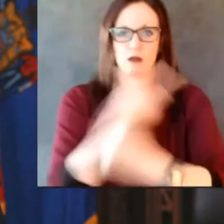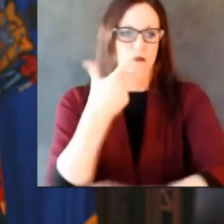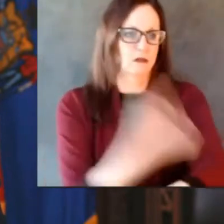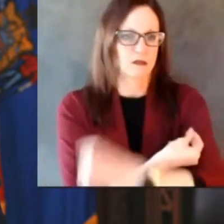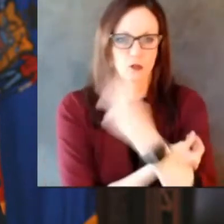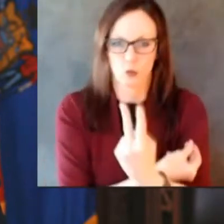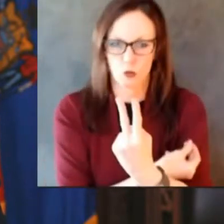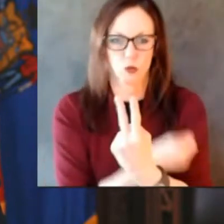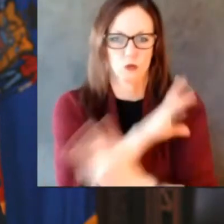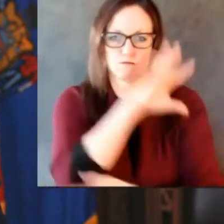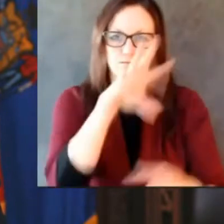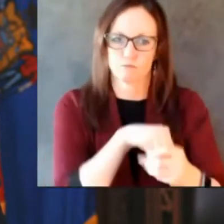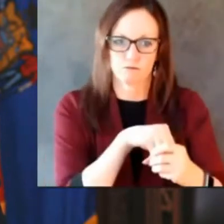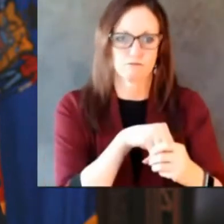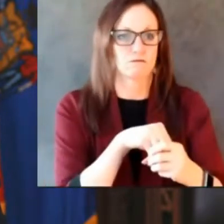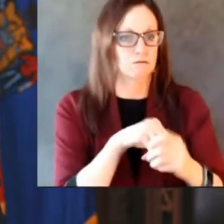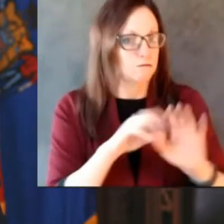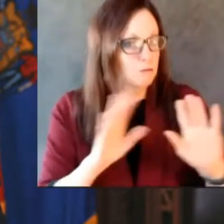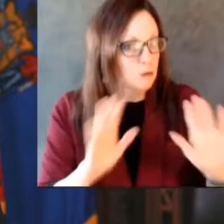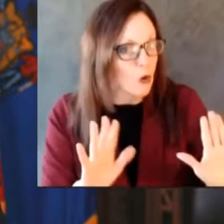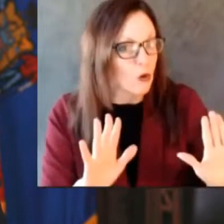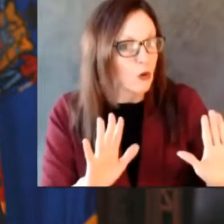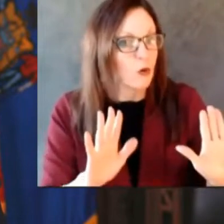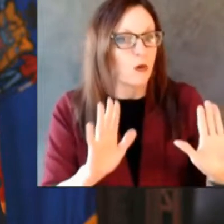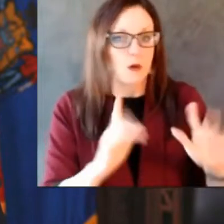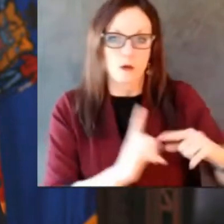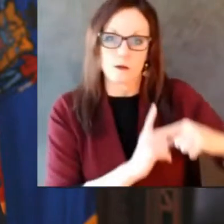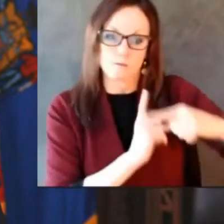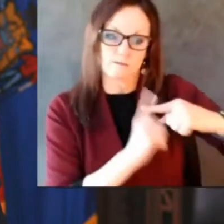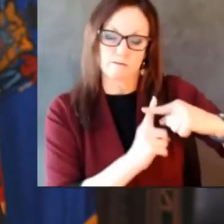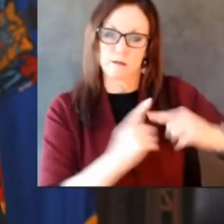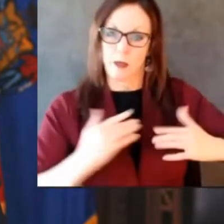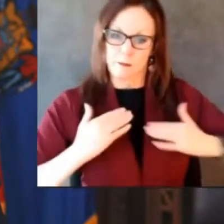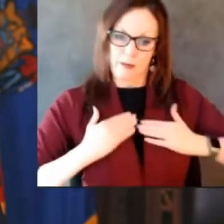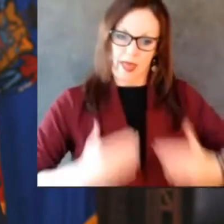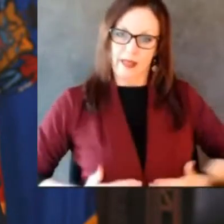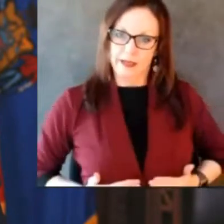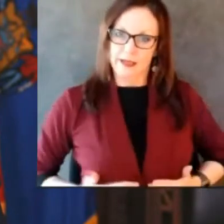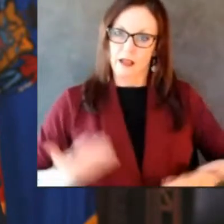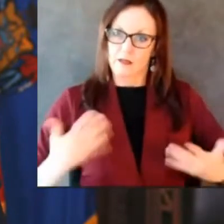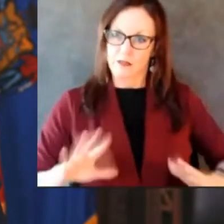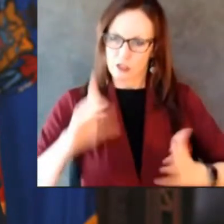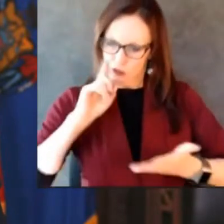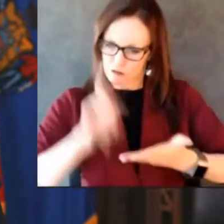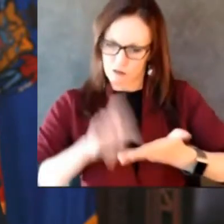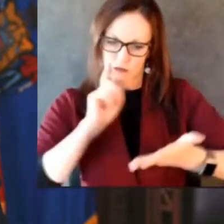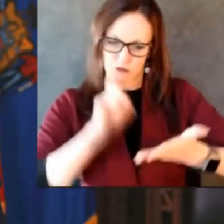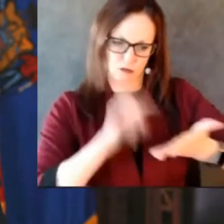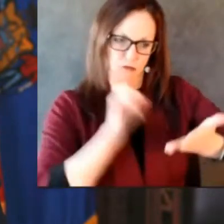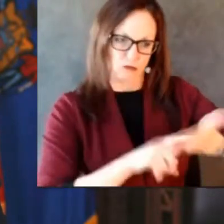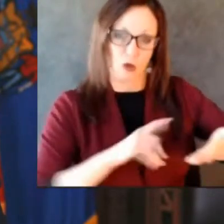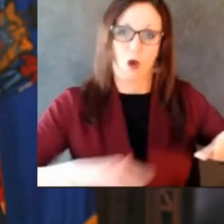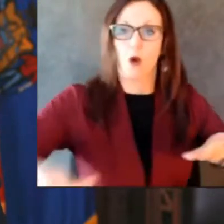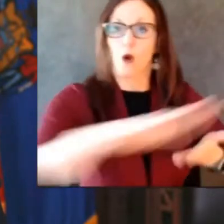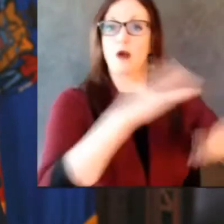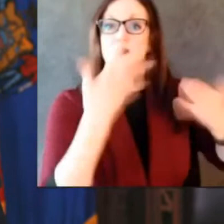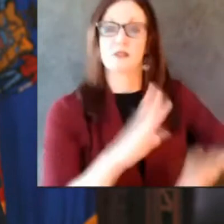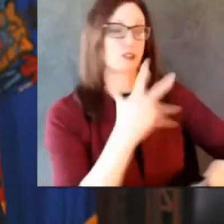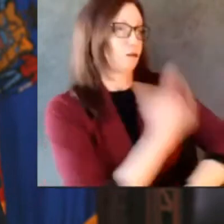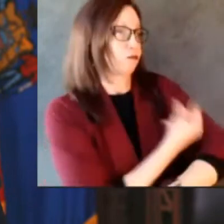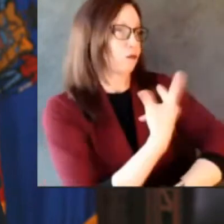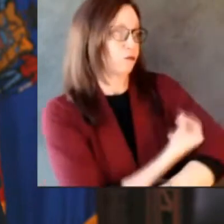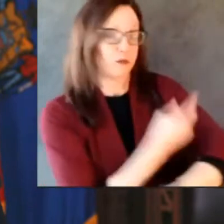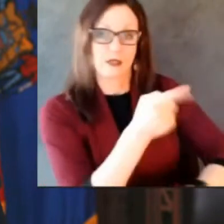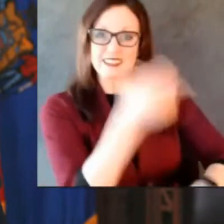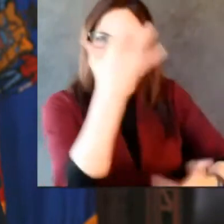protection and that the vaccine is working. For more than a century, we have used vaccines to protect from disease, and